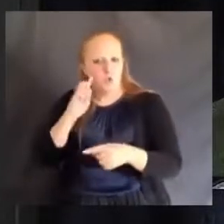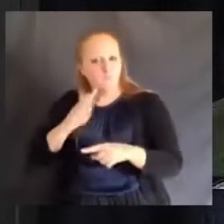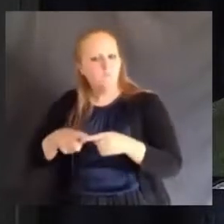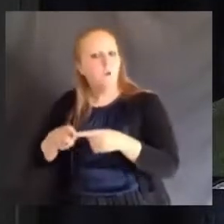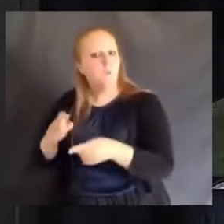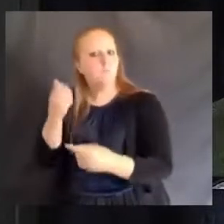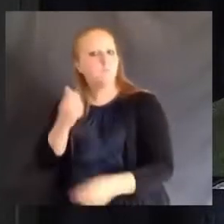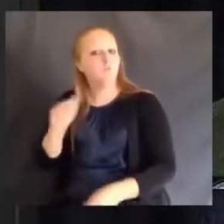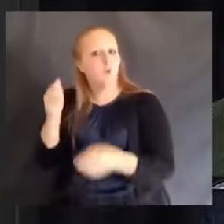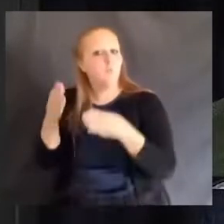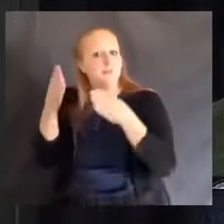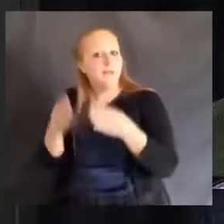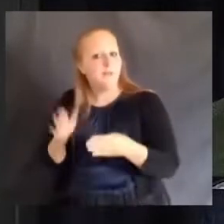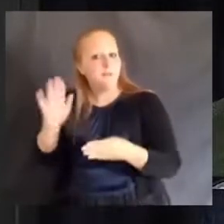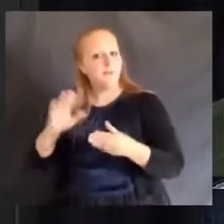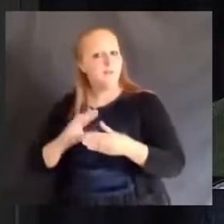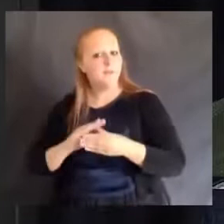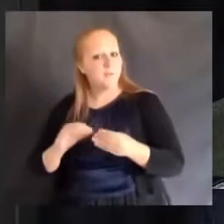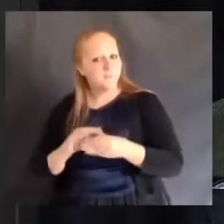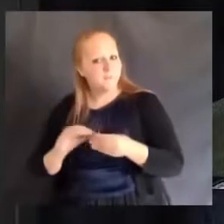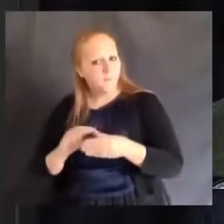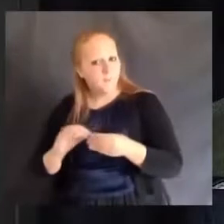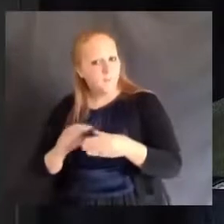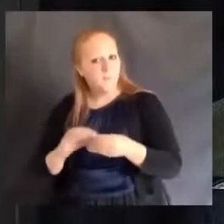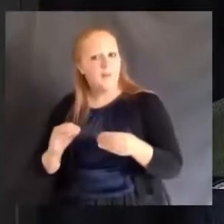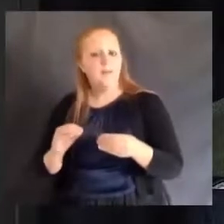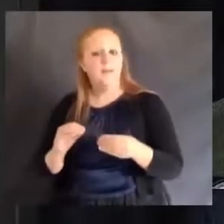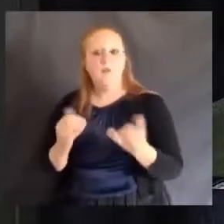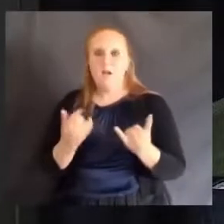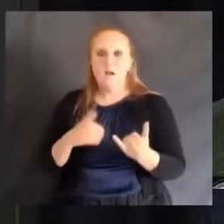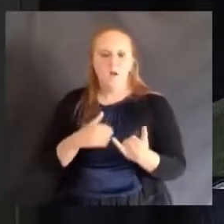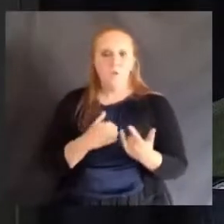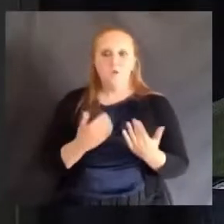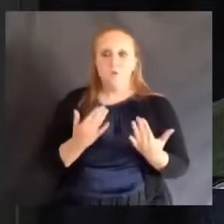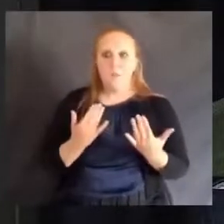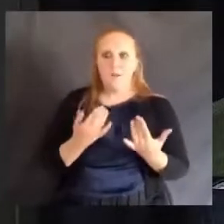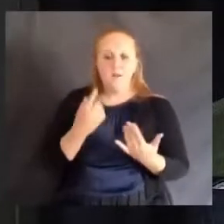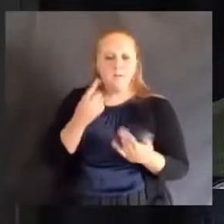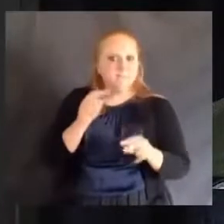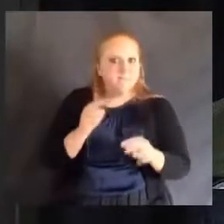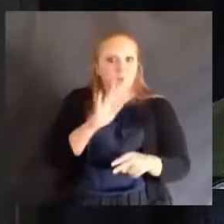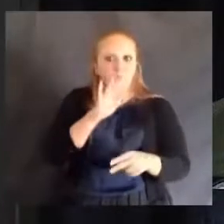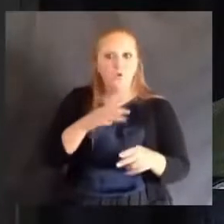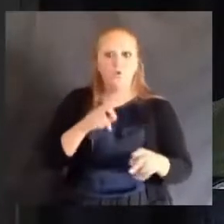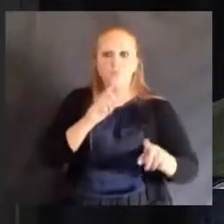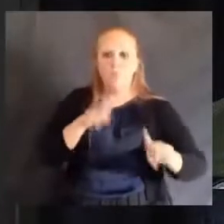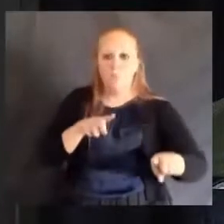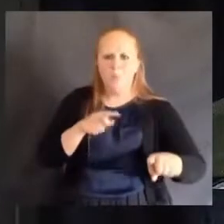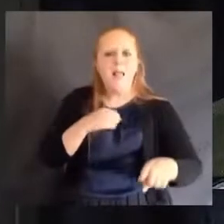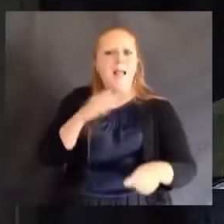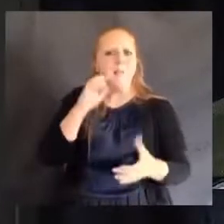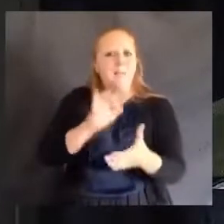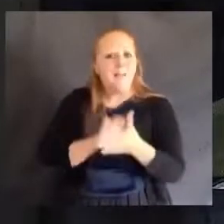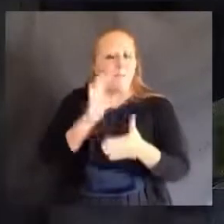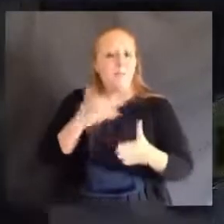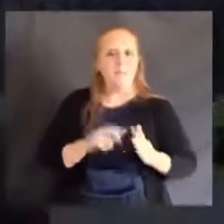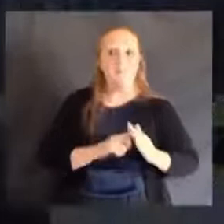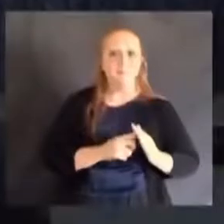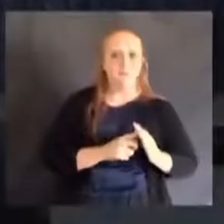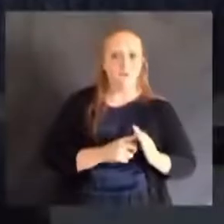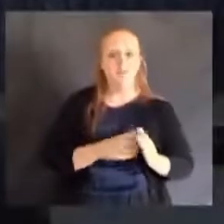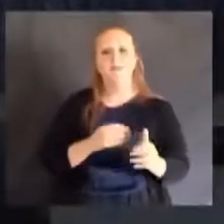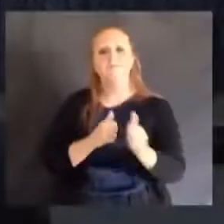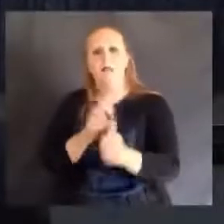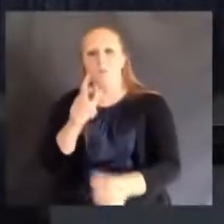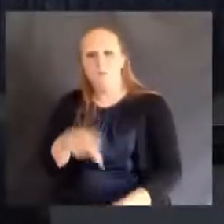protesters, the testimony that was given, and we await the report. And I believe there's going to be the preliminary report and then a subsequent report. My follow-up is